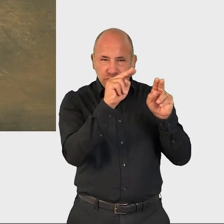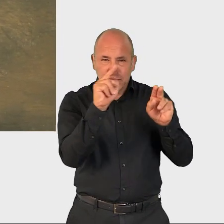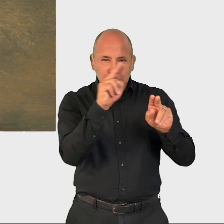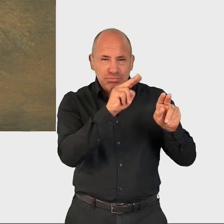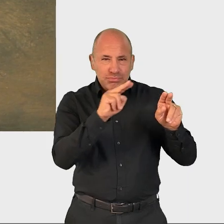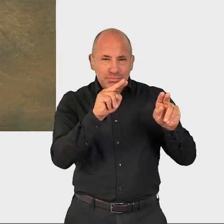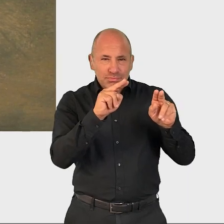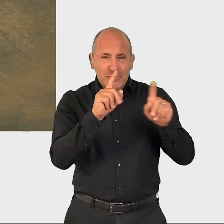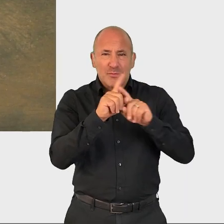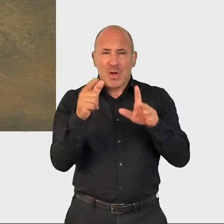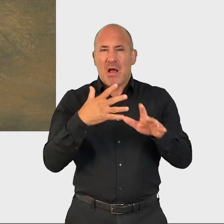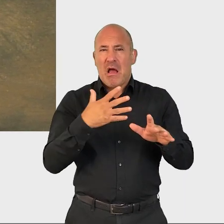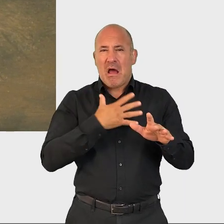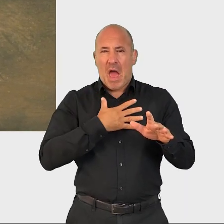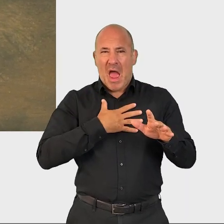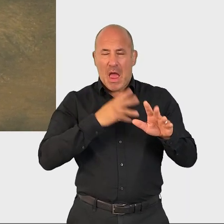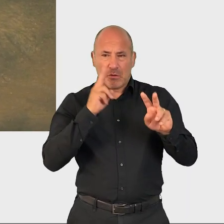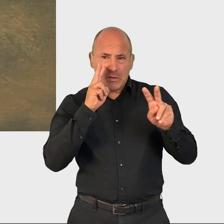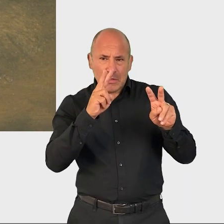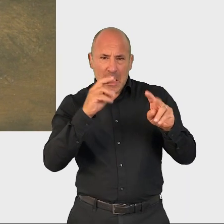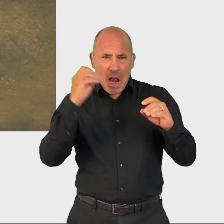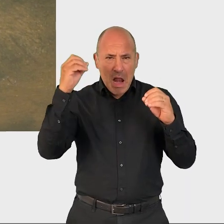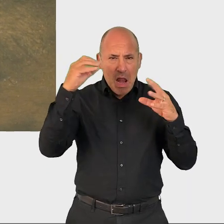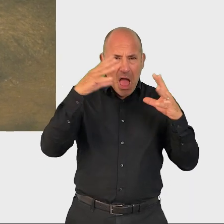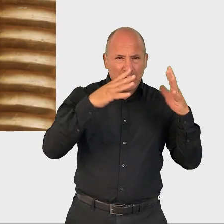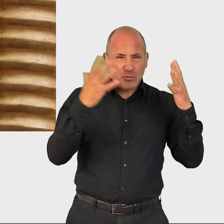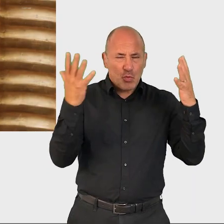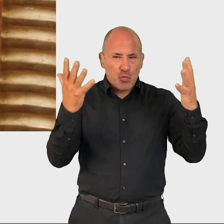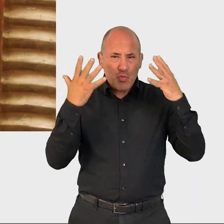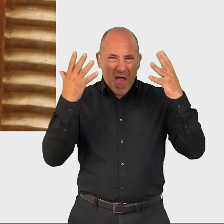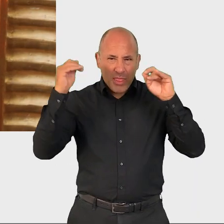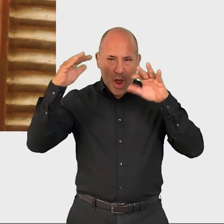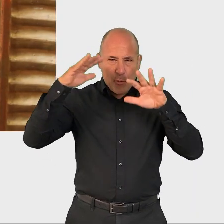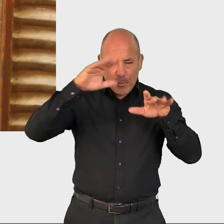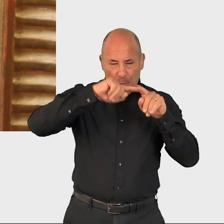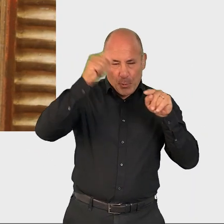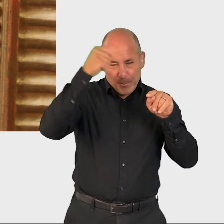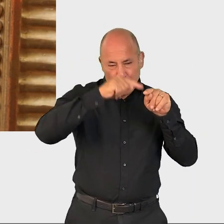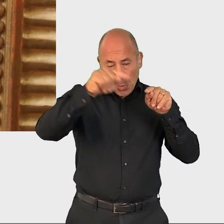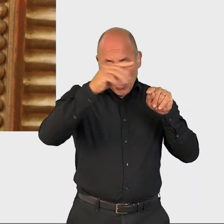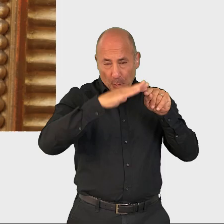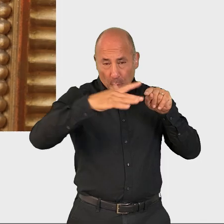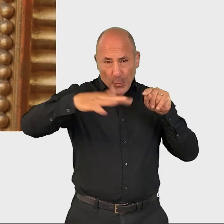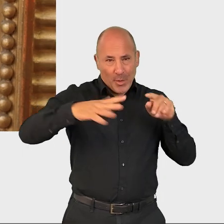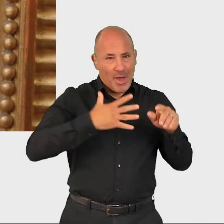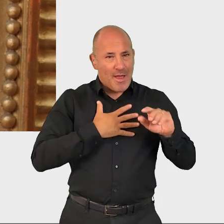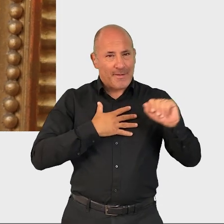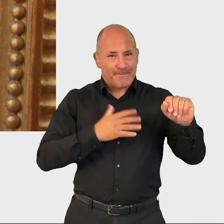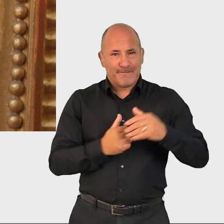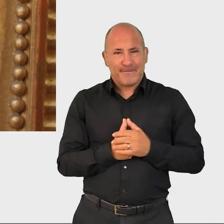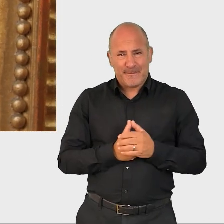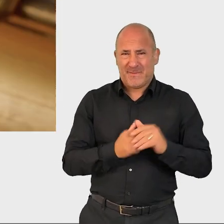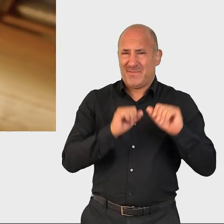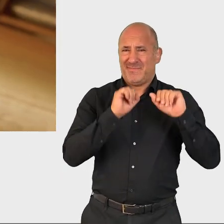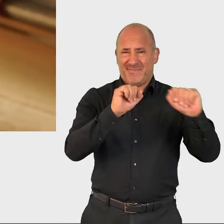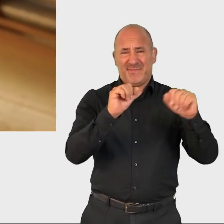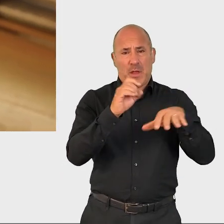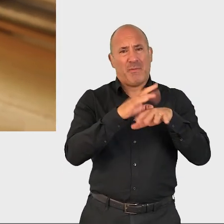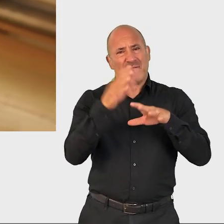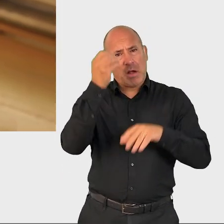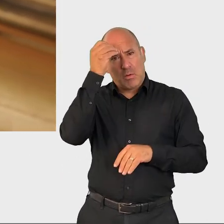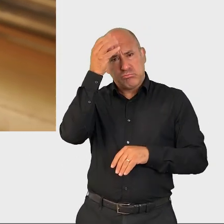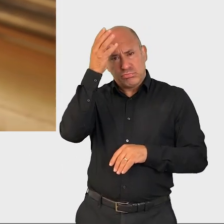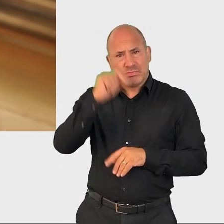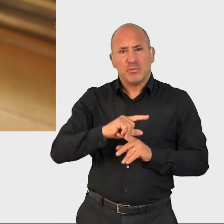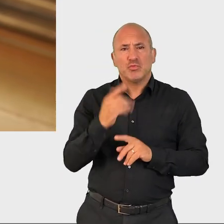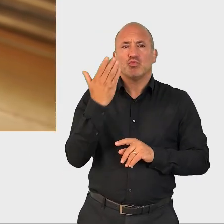detail. They also show the artist's preferred focus on the effects of light and weather on the landscape. Valenciennes was a